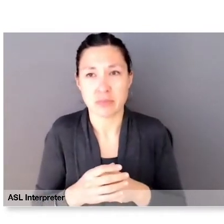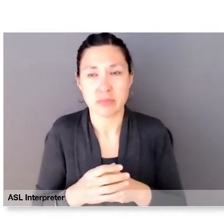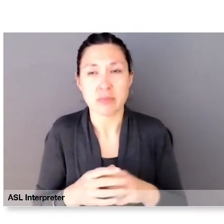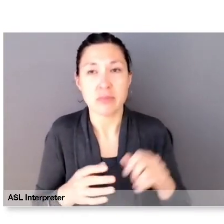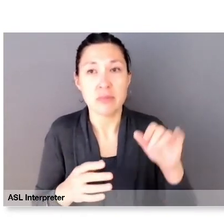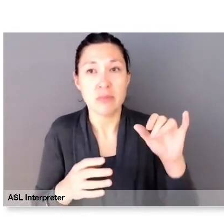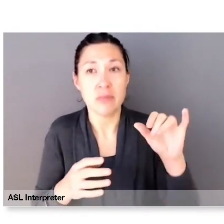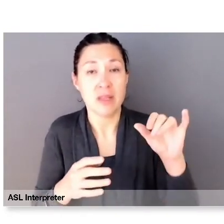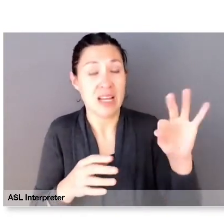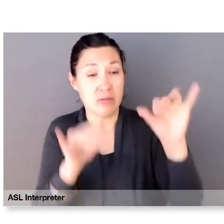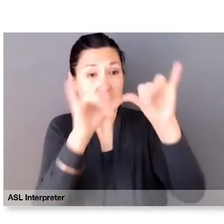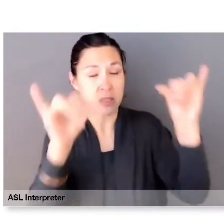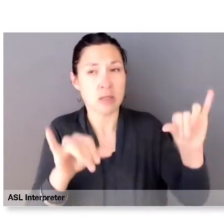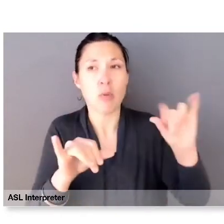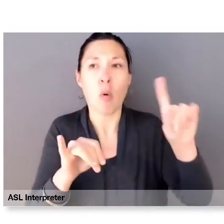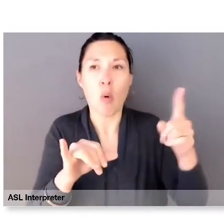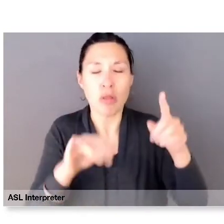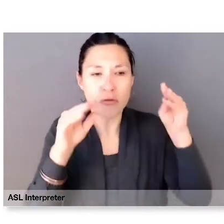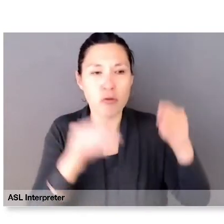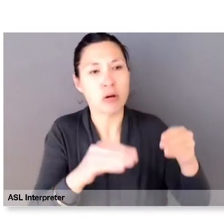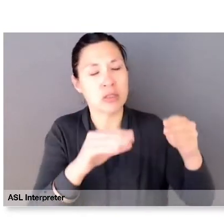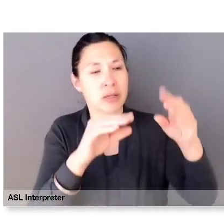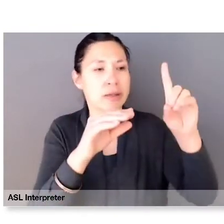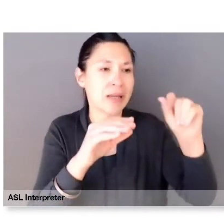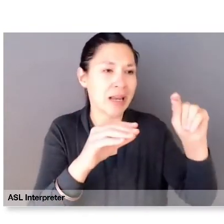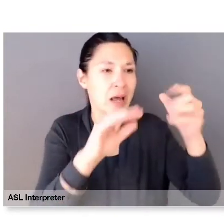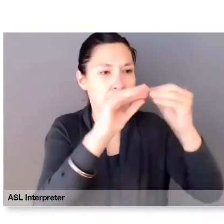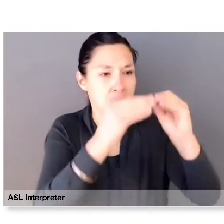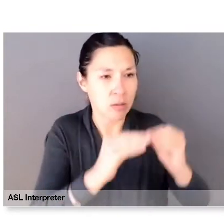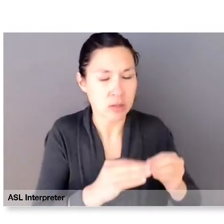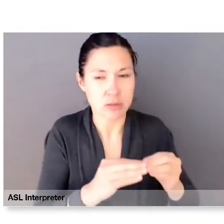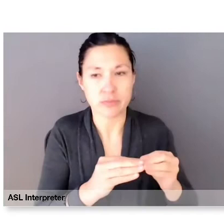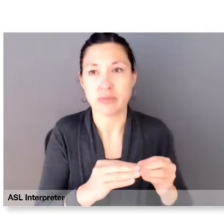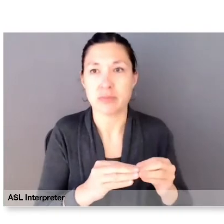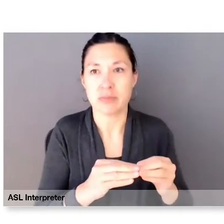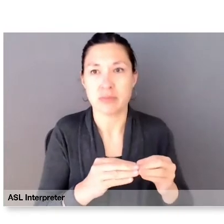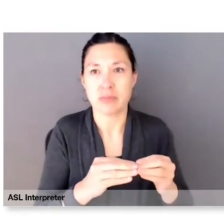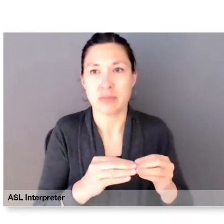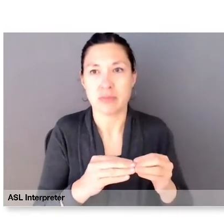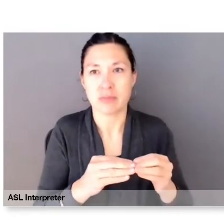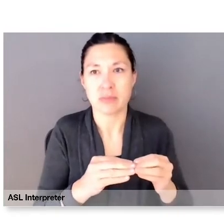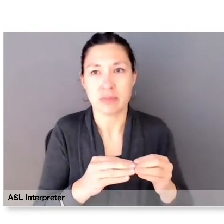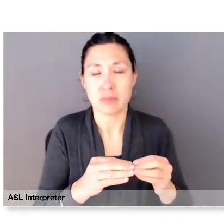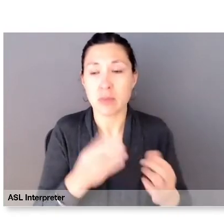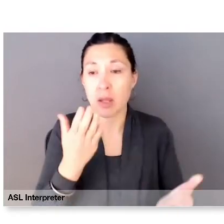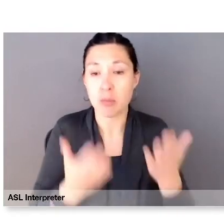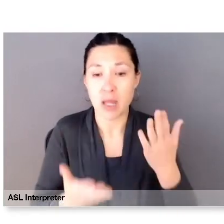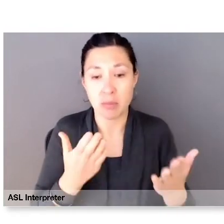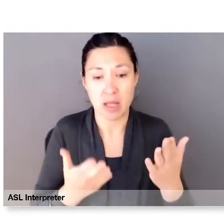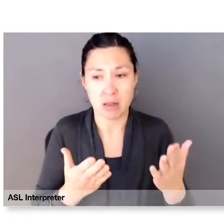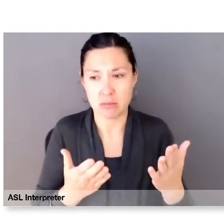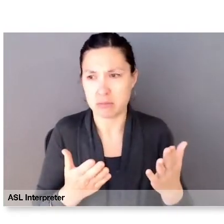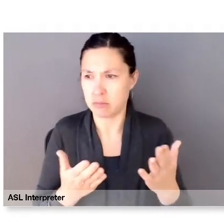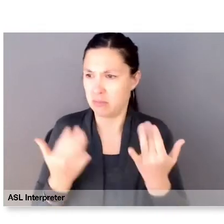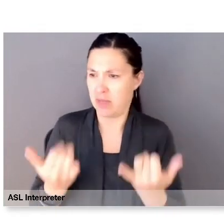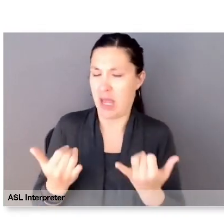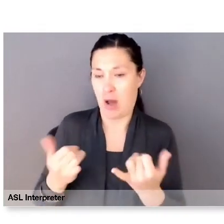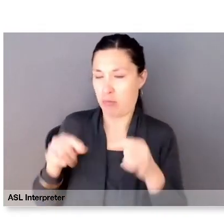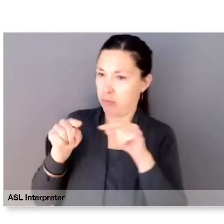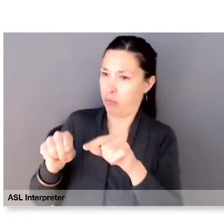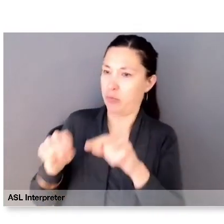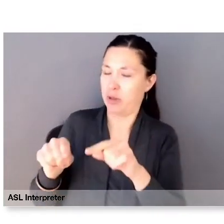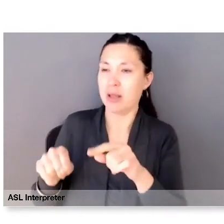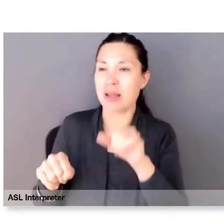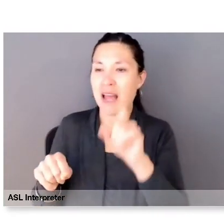have the potential to turn the argument from one that might have been present 4 decades ago, where it now comes down to a sort of qualitative estimation